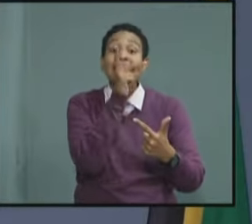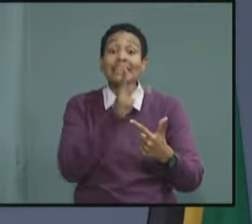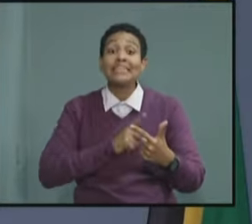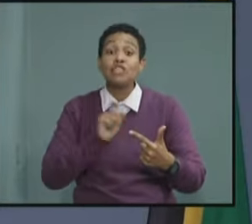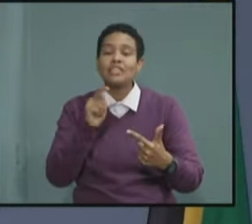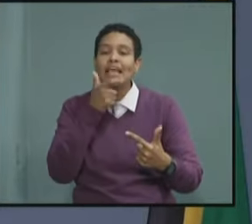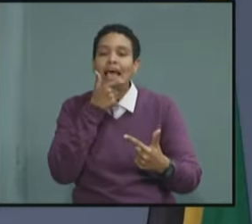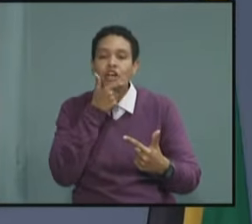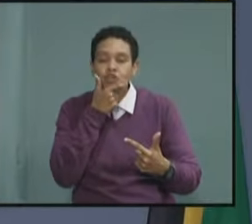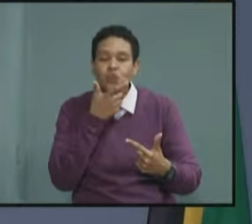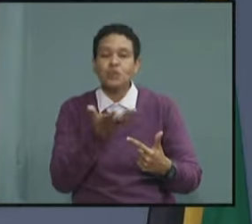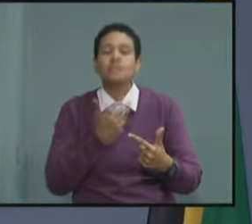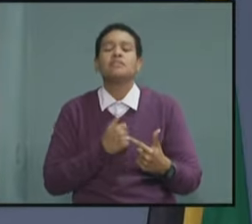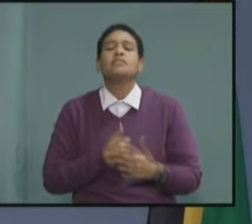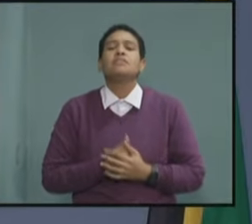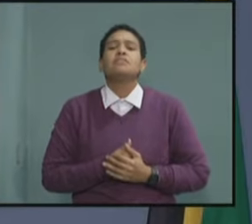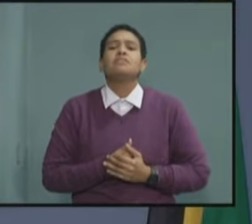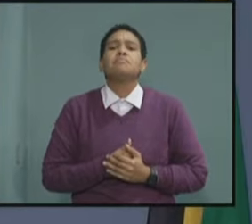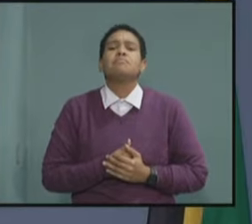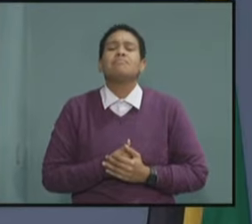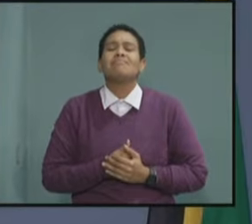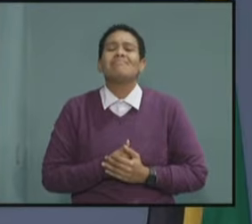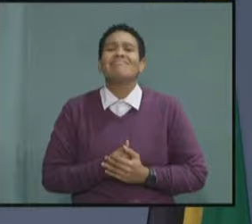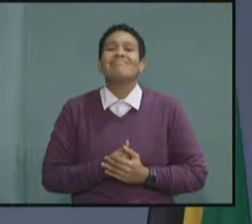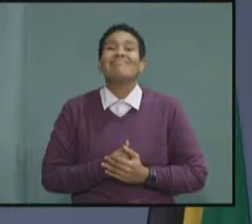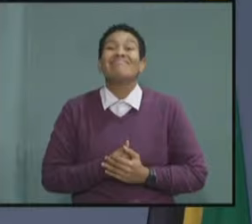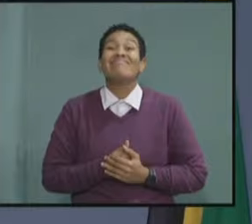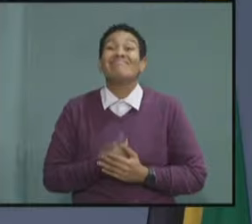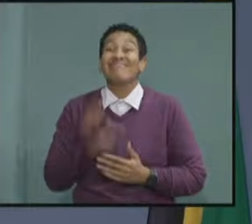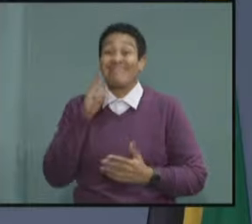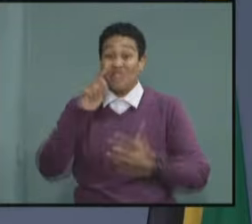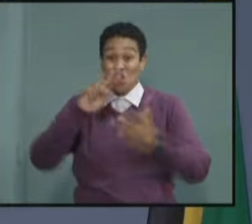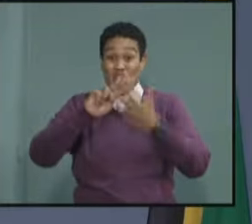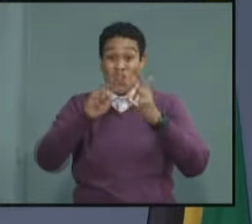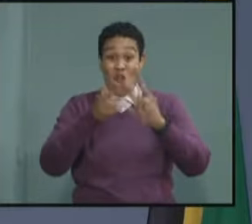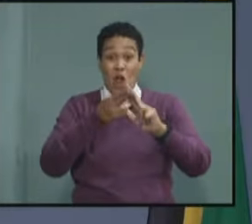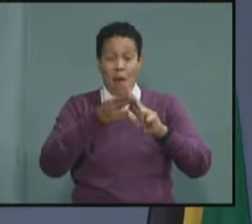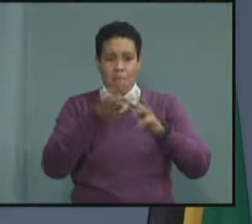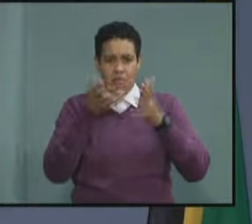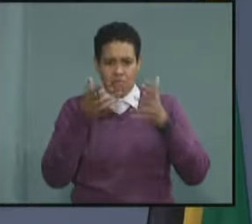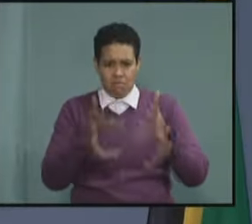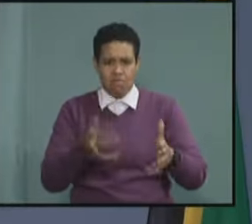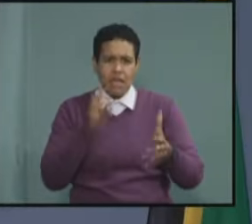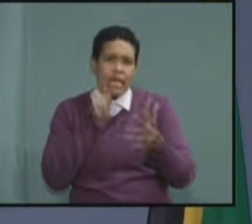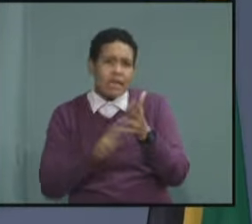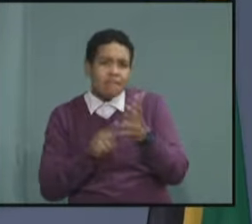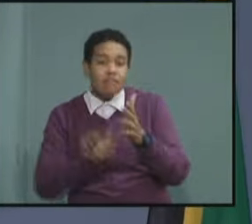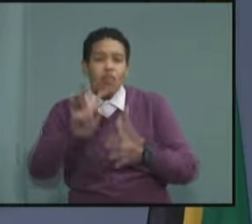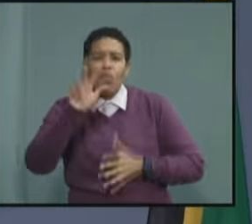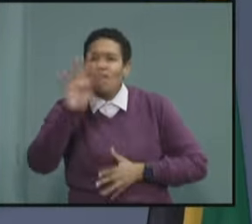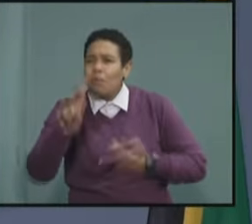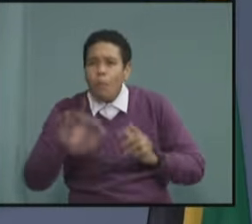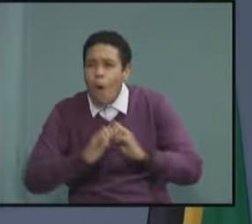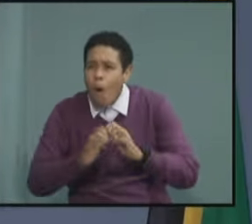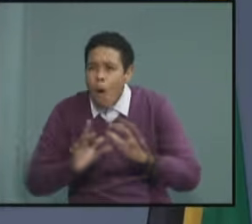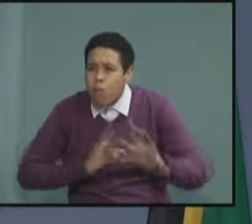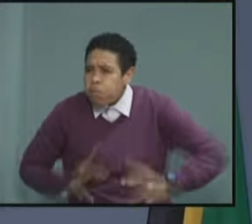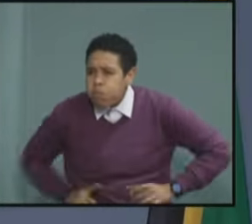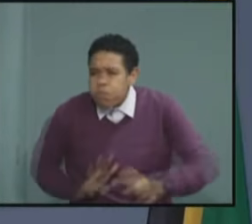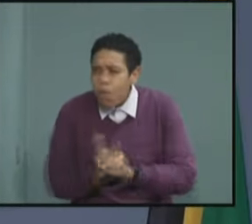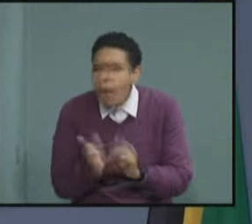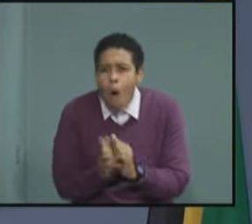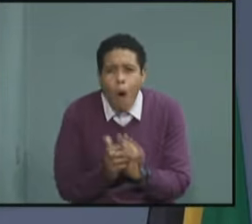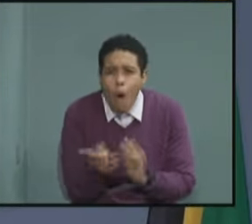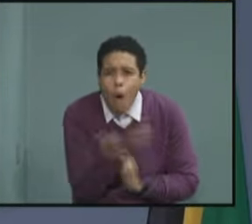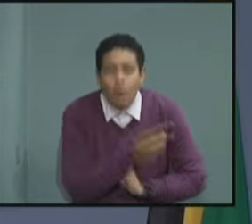St. Andrew. They bring to 34 the number of cases under investigation. Of the remaining